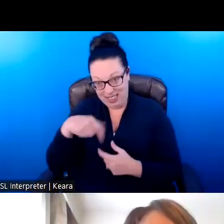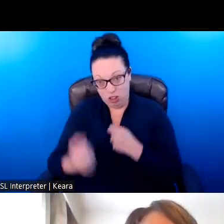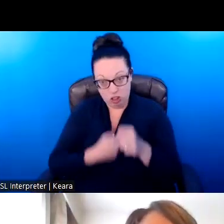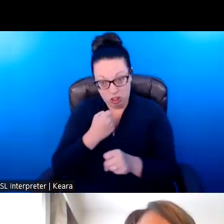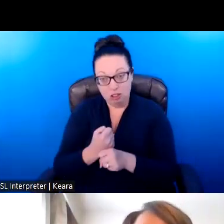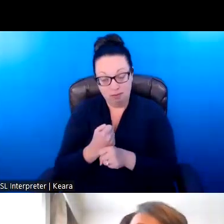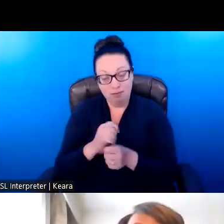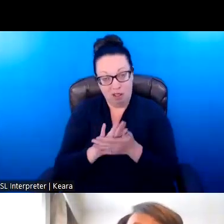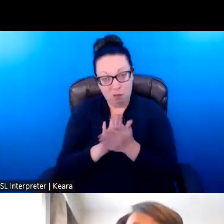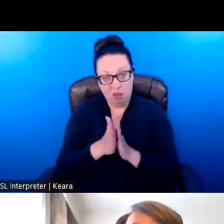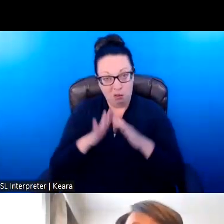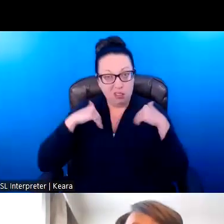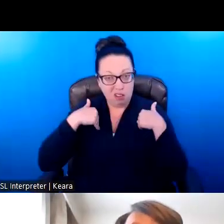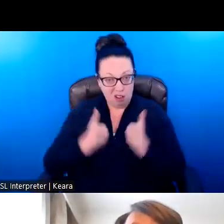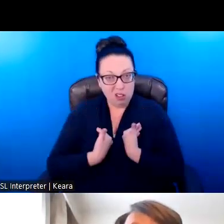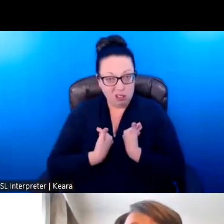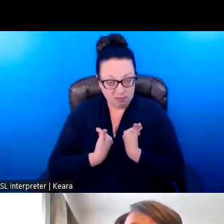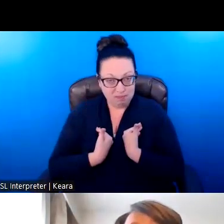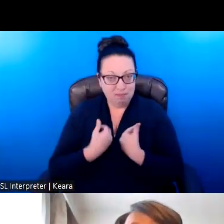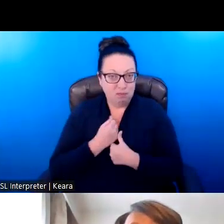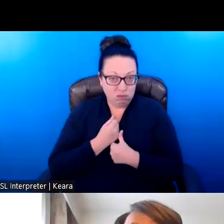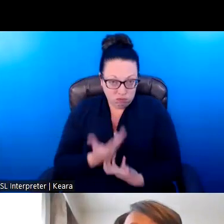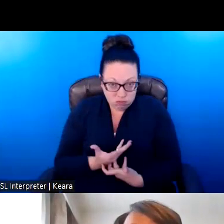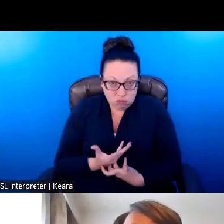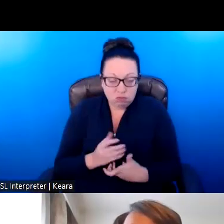down. And it